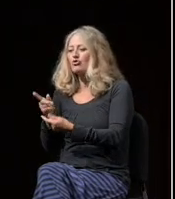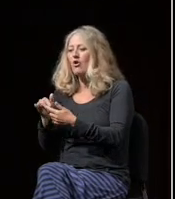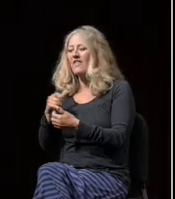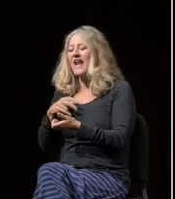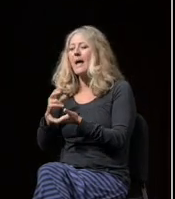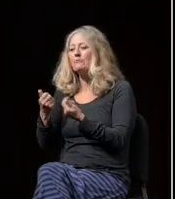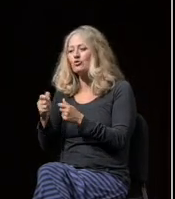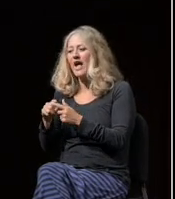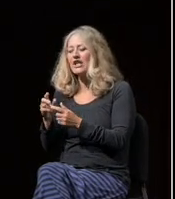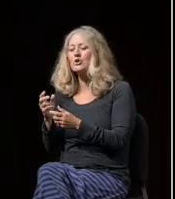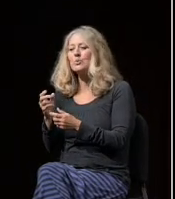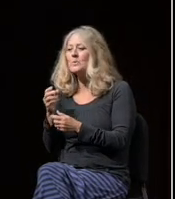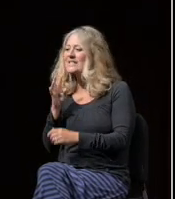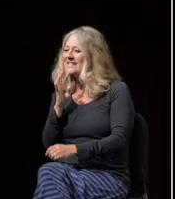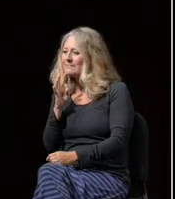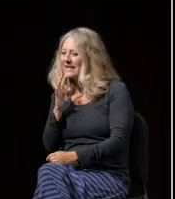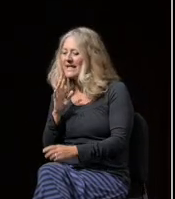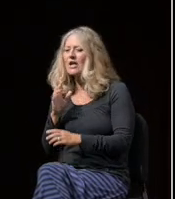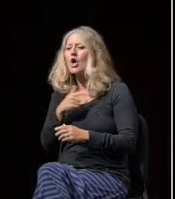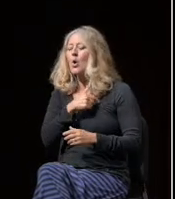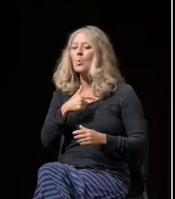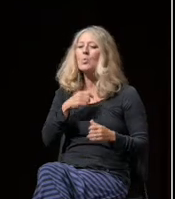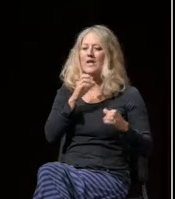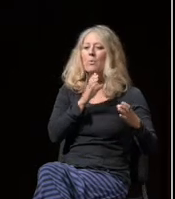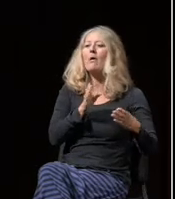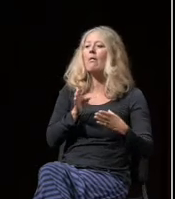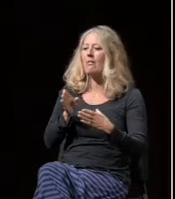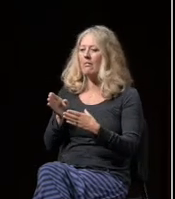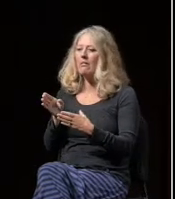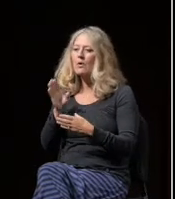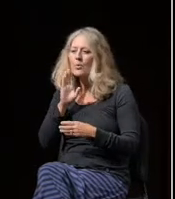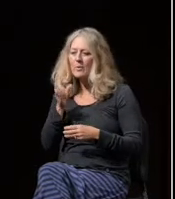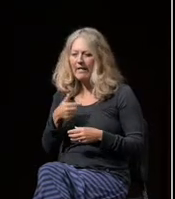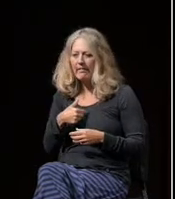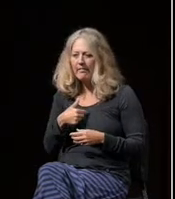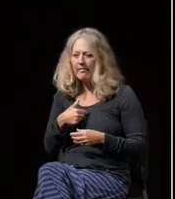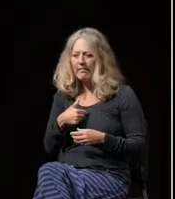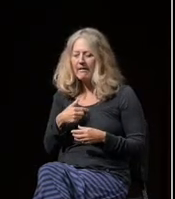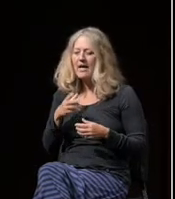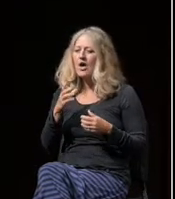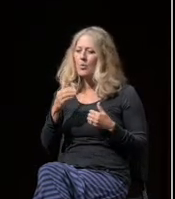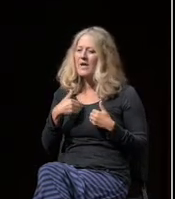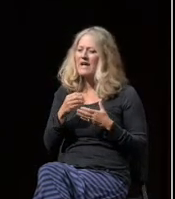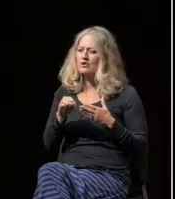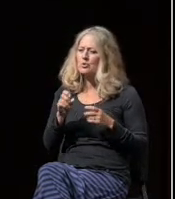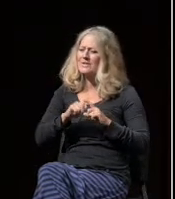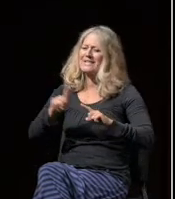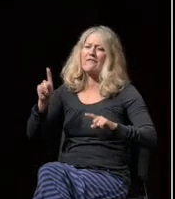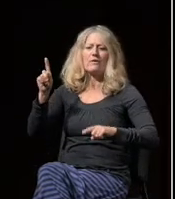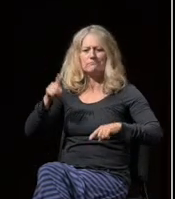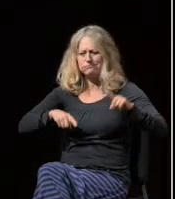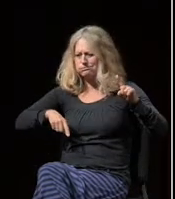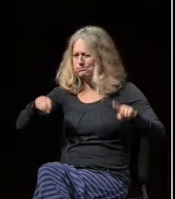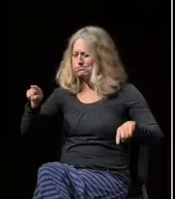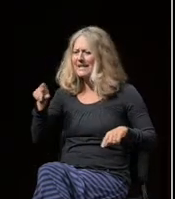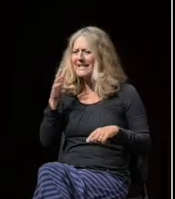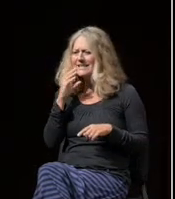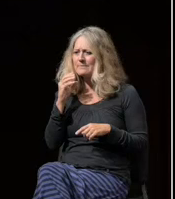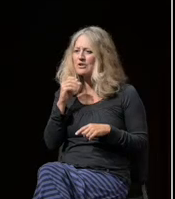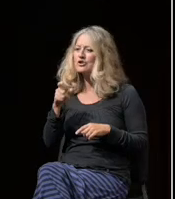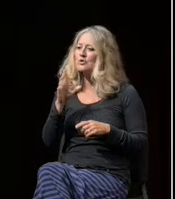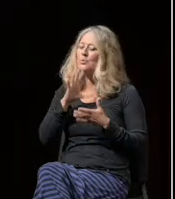So we'll get that. We'll get that. You have students that have all kinds of experiences, and you will